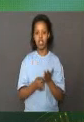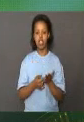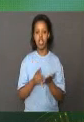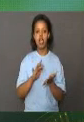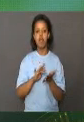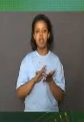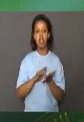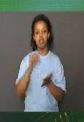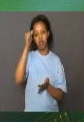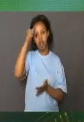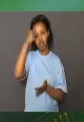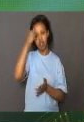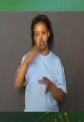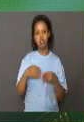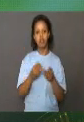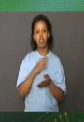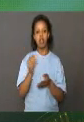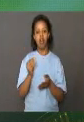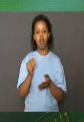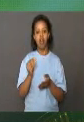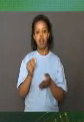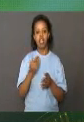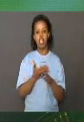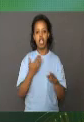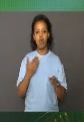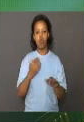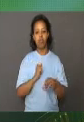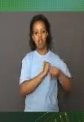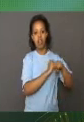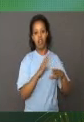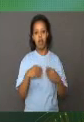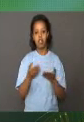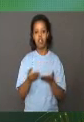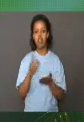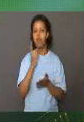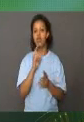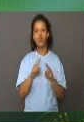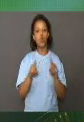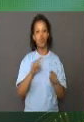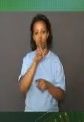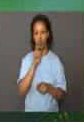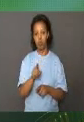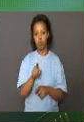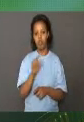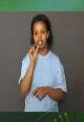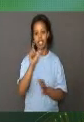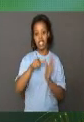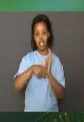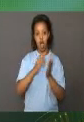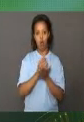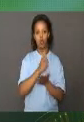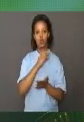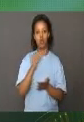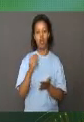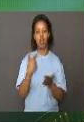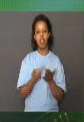for AIDS and immunity against AIDS? Take a few minutes to